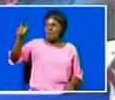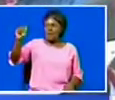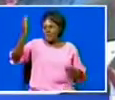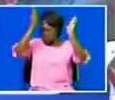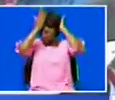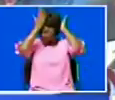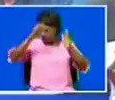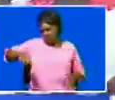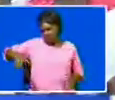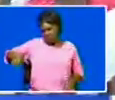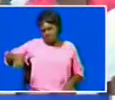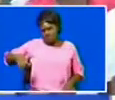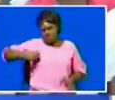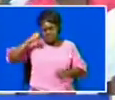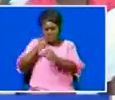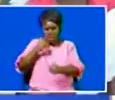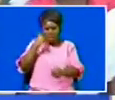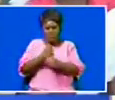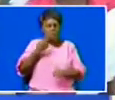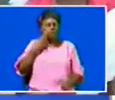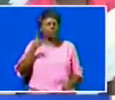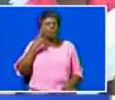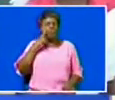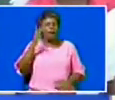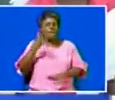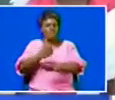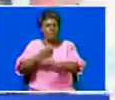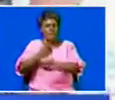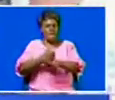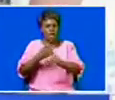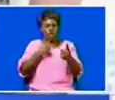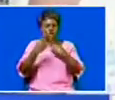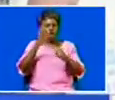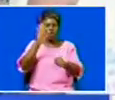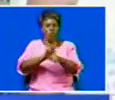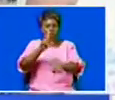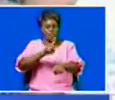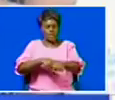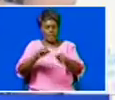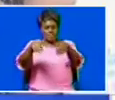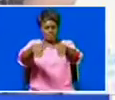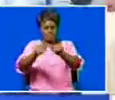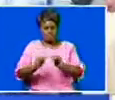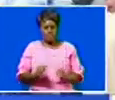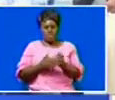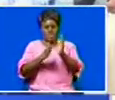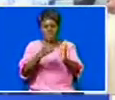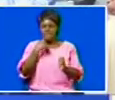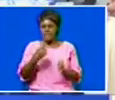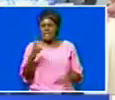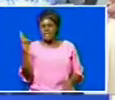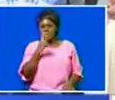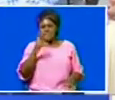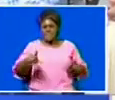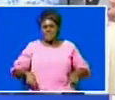County. The current crackdown on contraband goods and especially sugar dominated speeches during the ceremony, with the leaders saying they were a threat